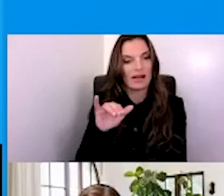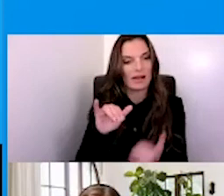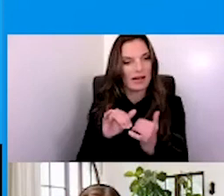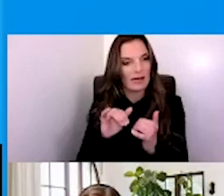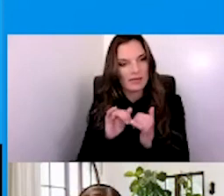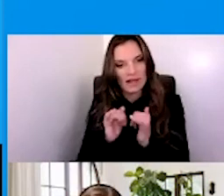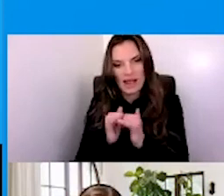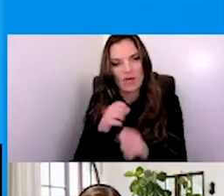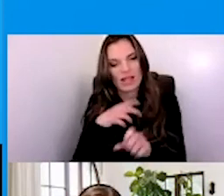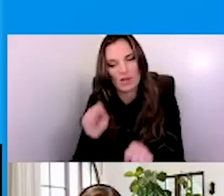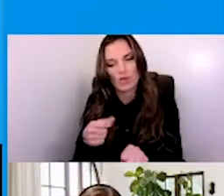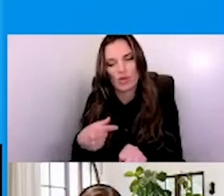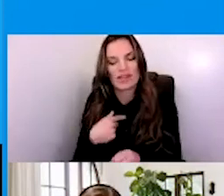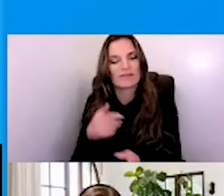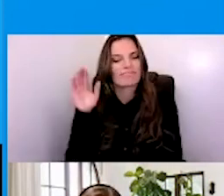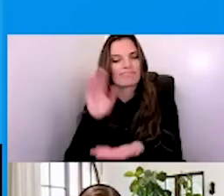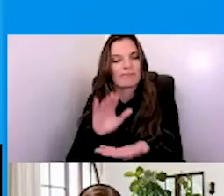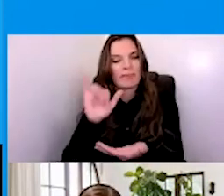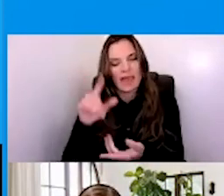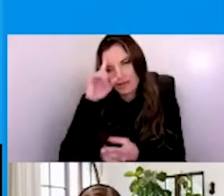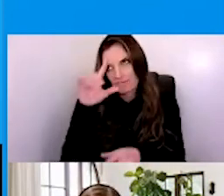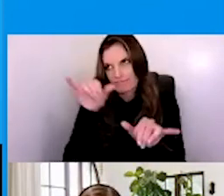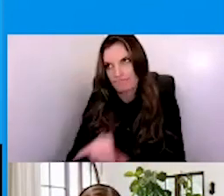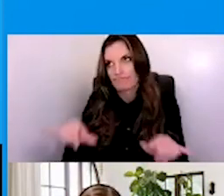our emergency preparedness work.